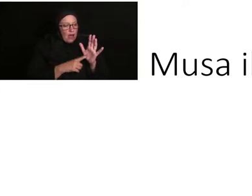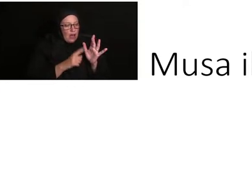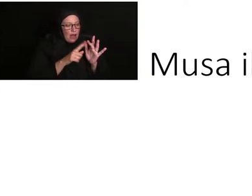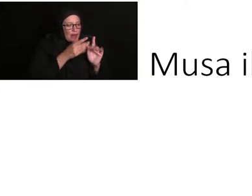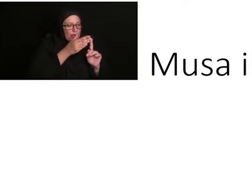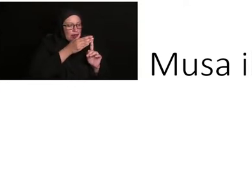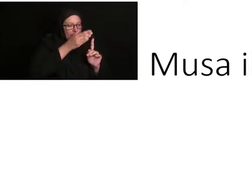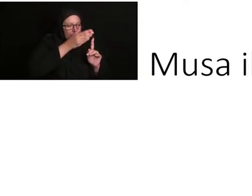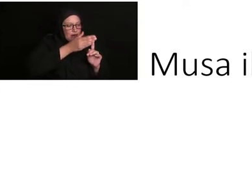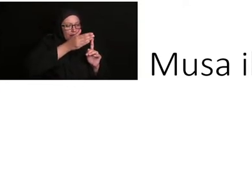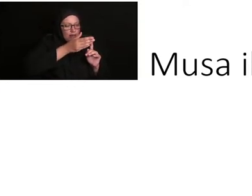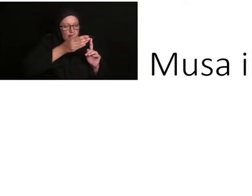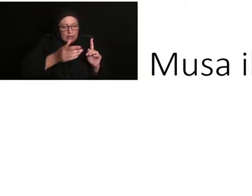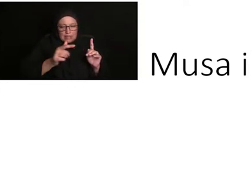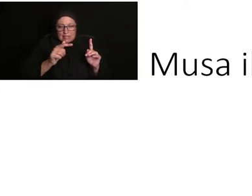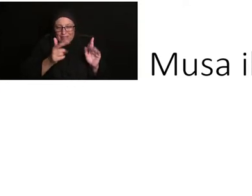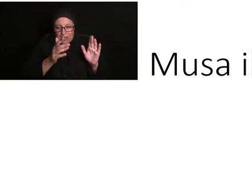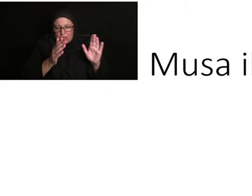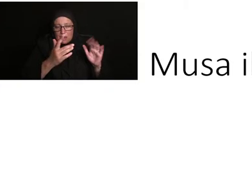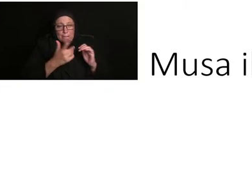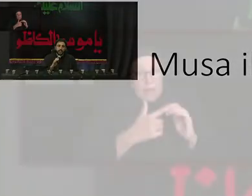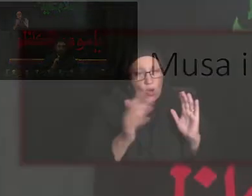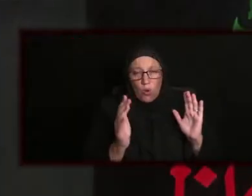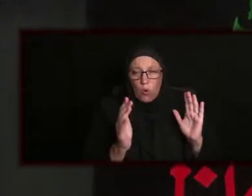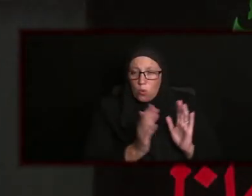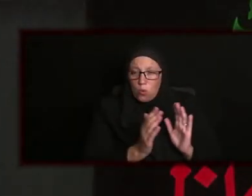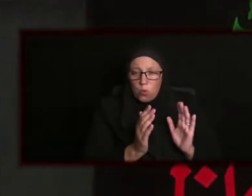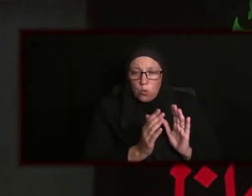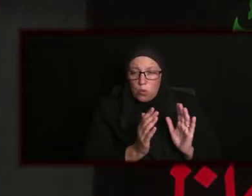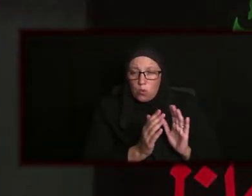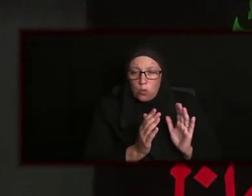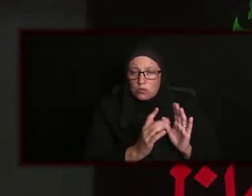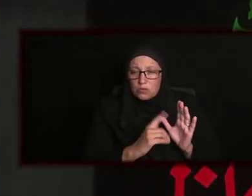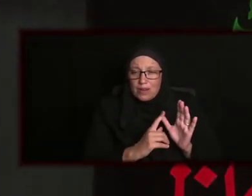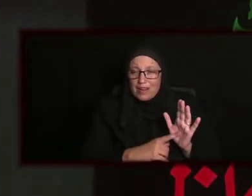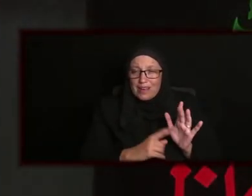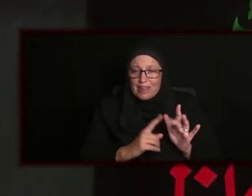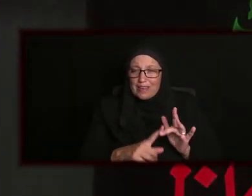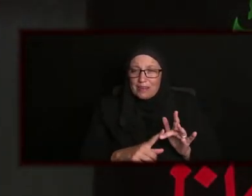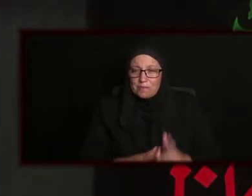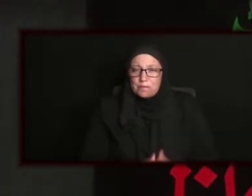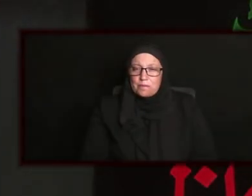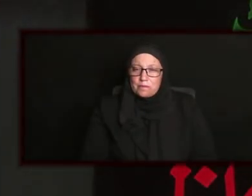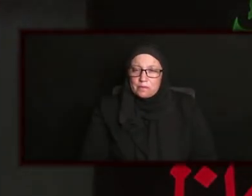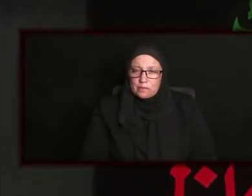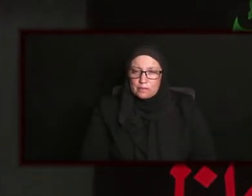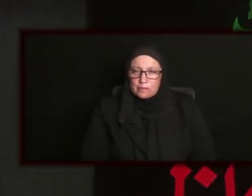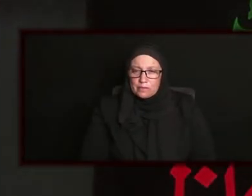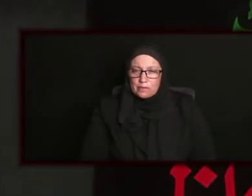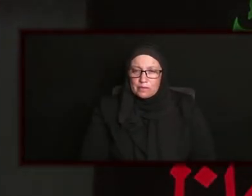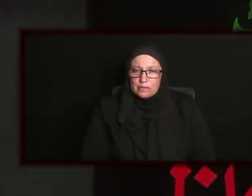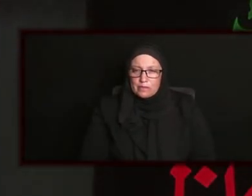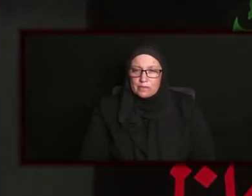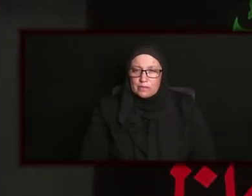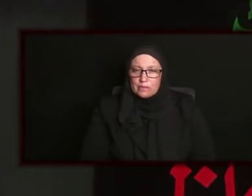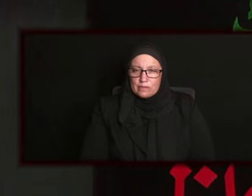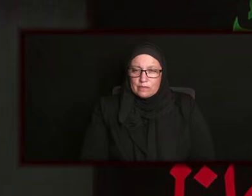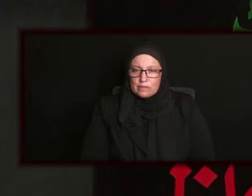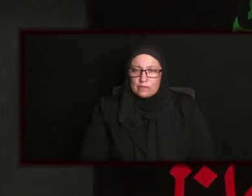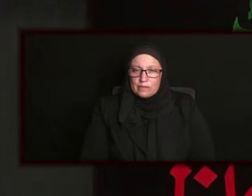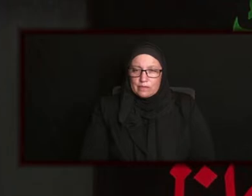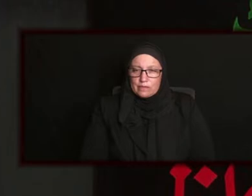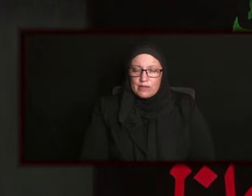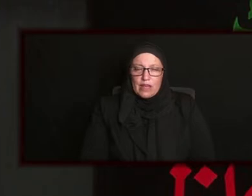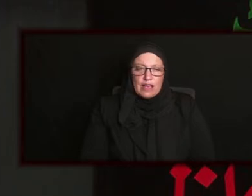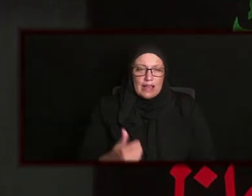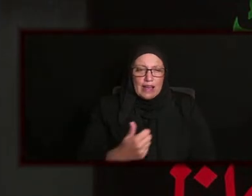meaning that he's not so far away. We often forget that our dear Imam is a descendant of Imam